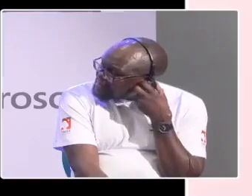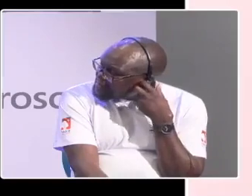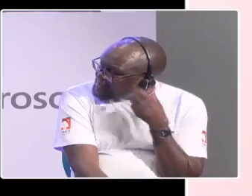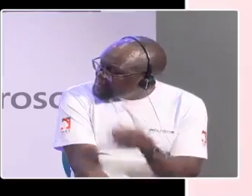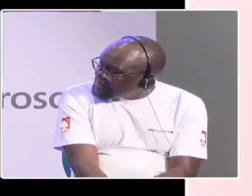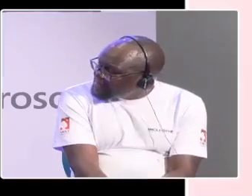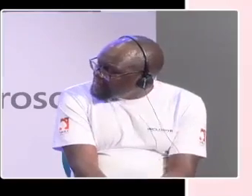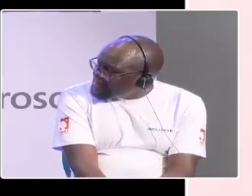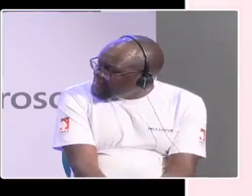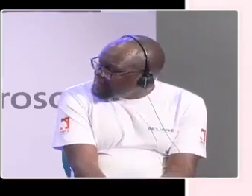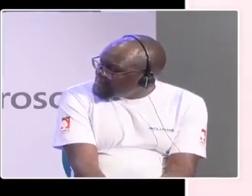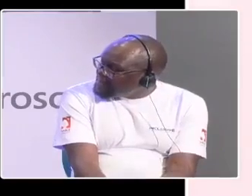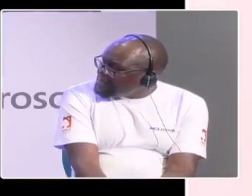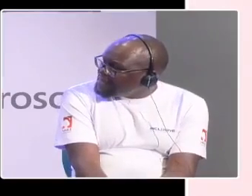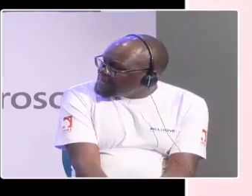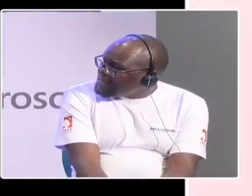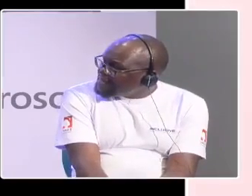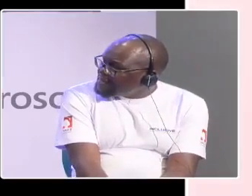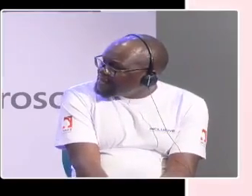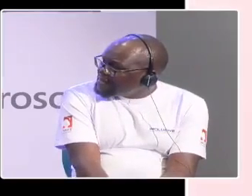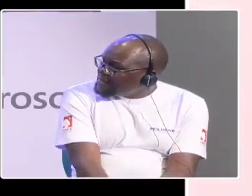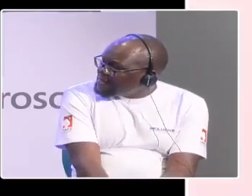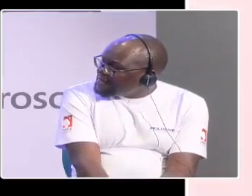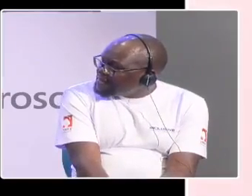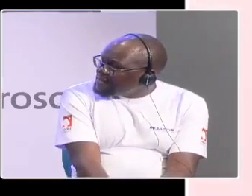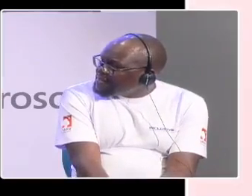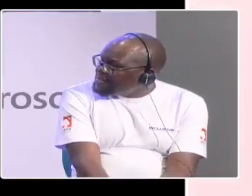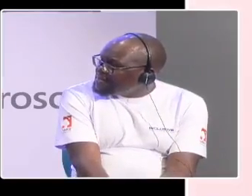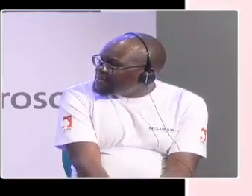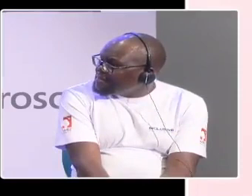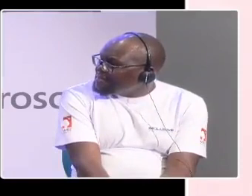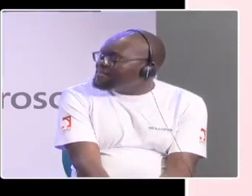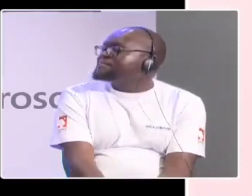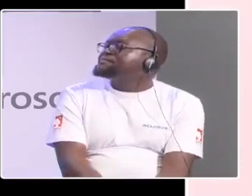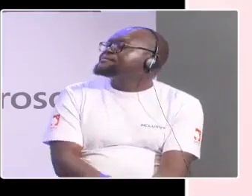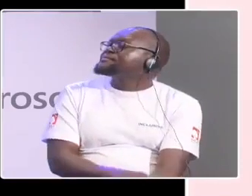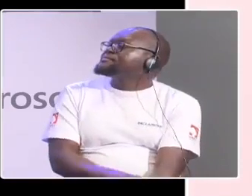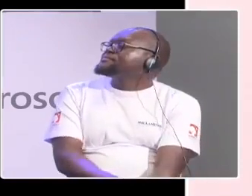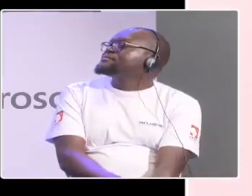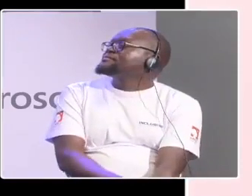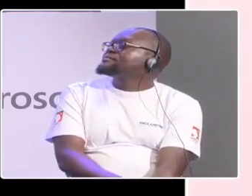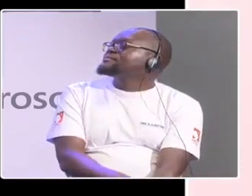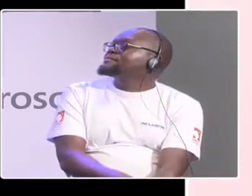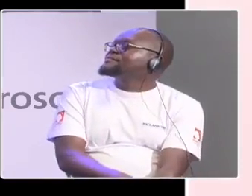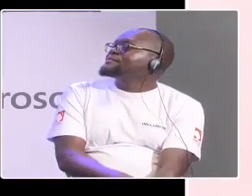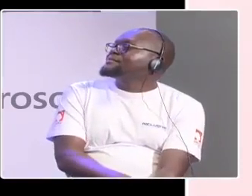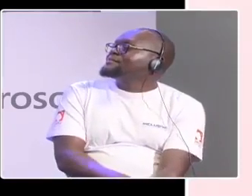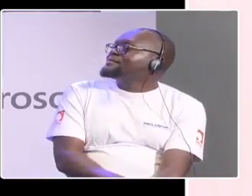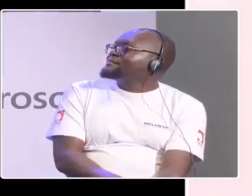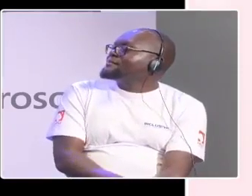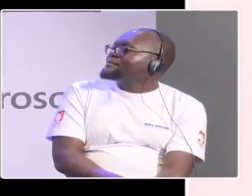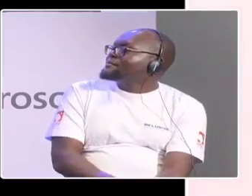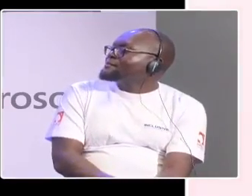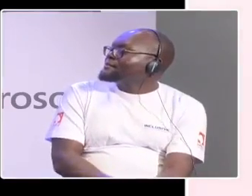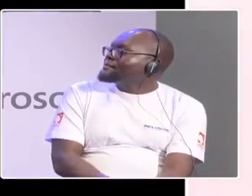questions, maybe 1 minute to each person. So the moment you will be speaking, kindly